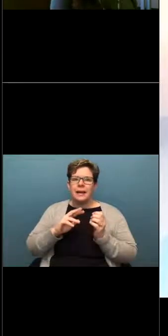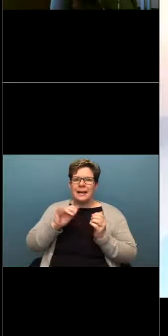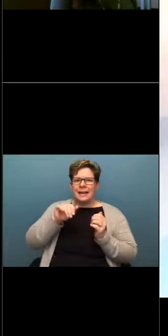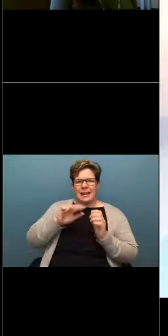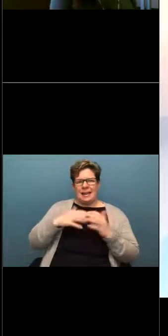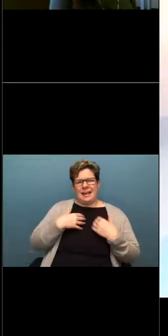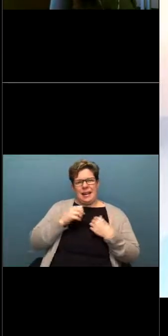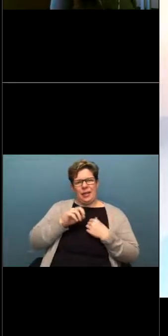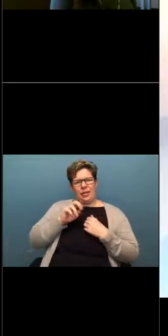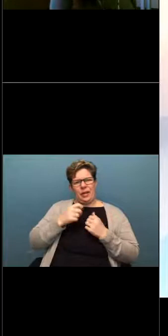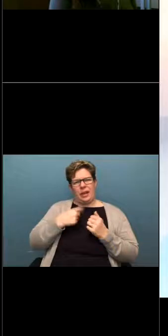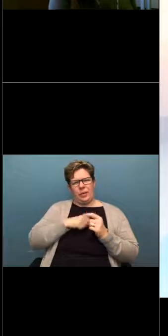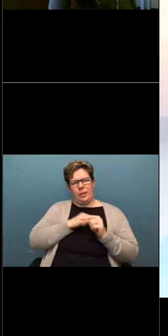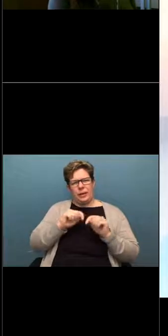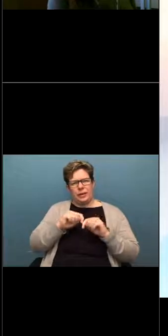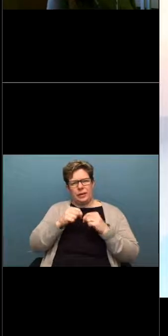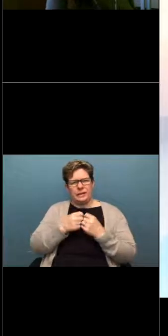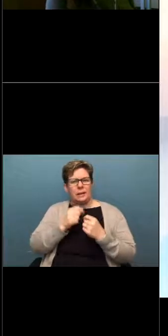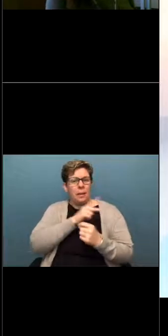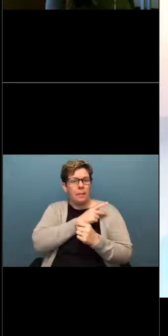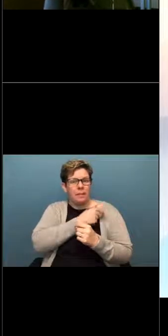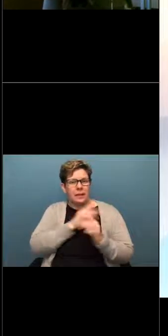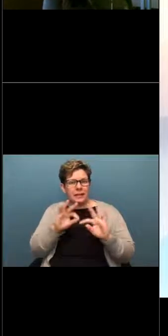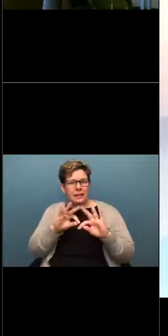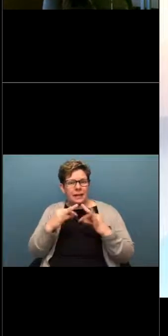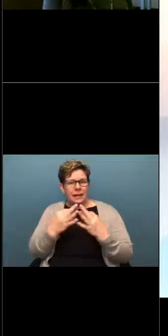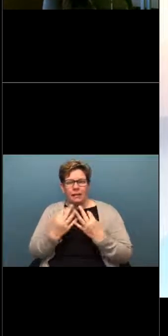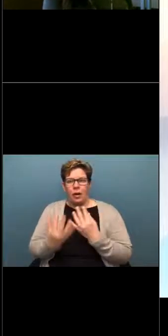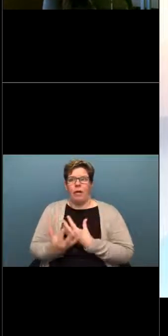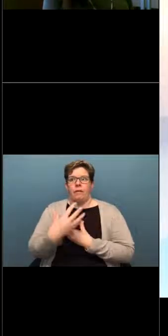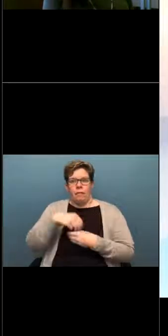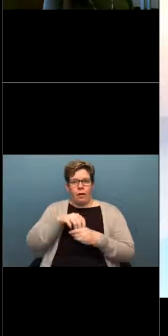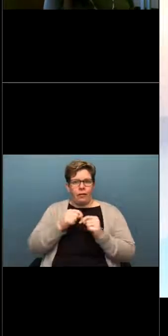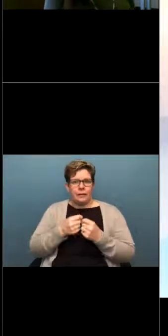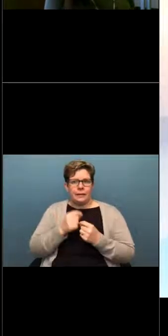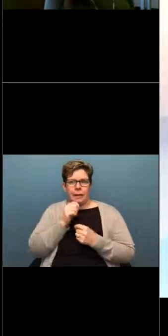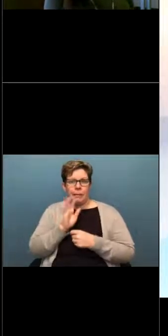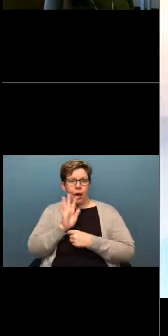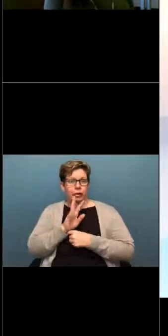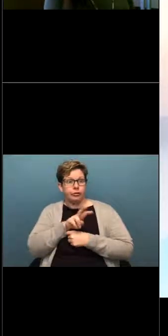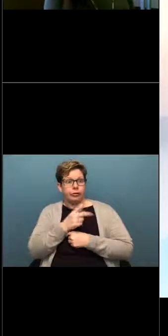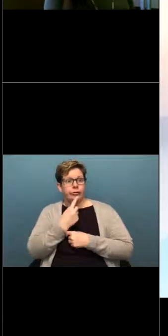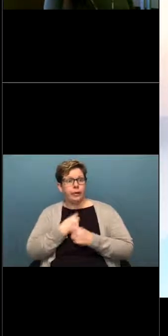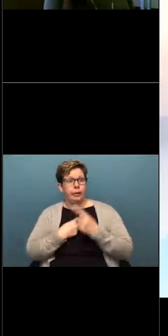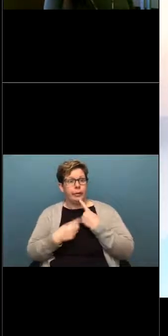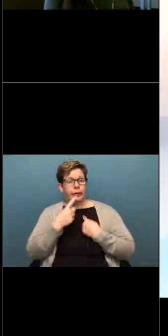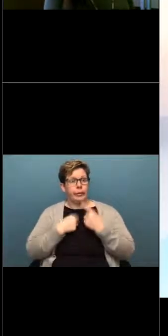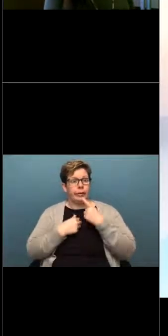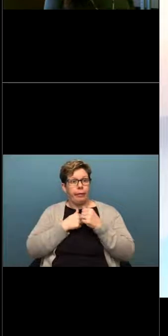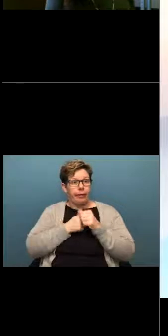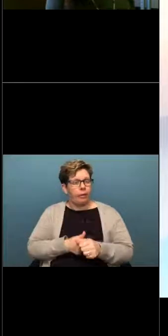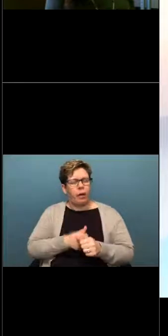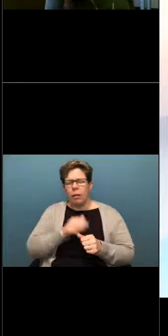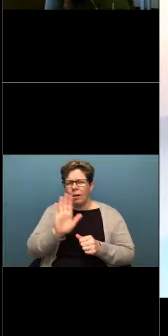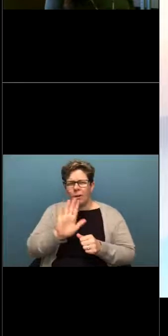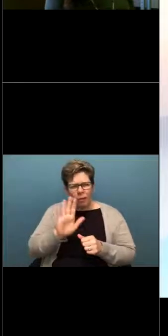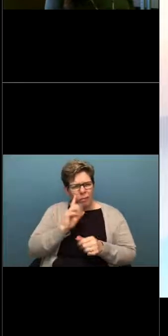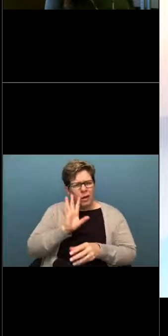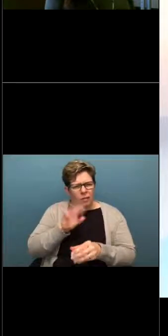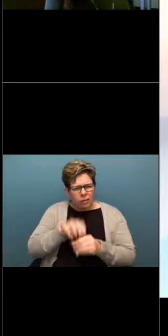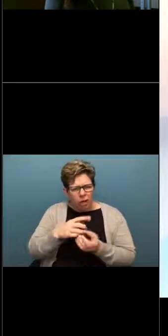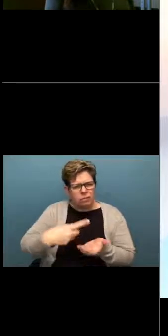it's really important that patients and families are part of the team and not on the sidelines. Patients and families are allies, especially when